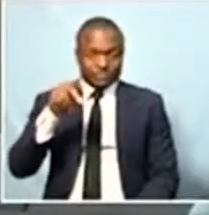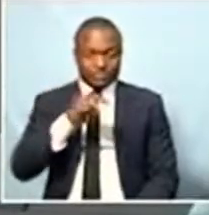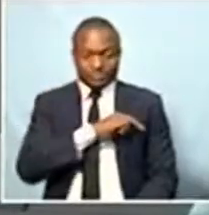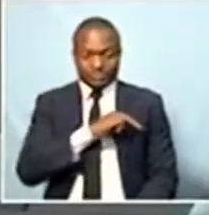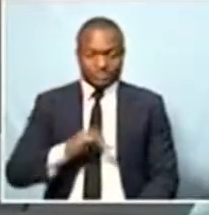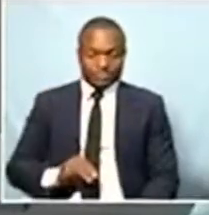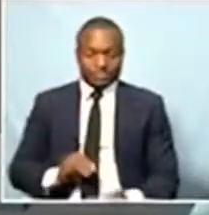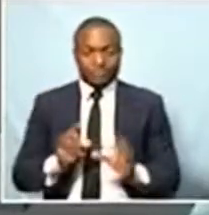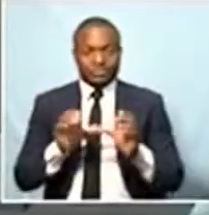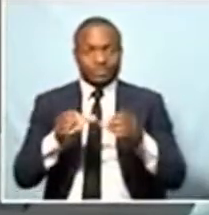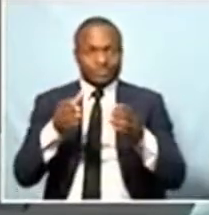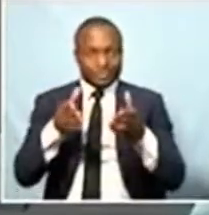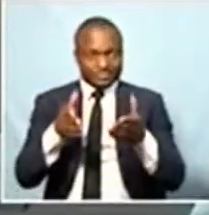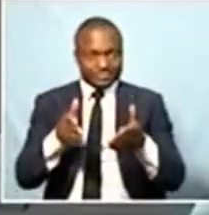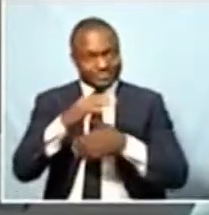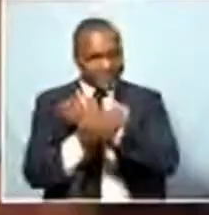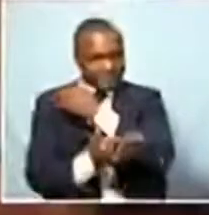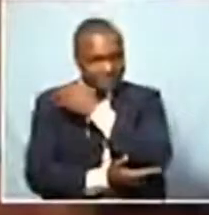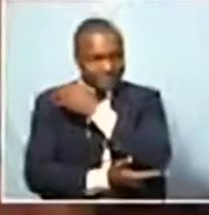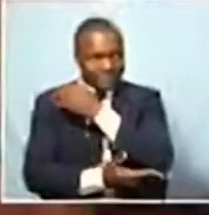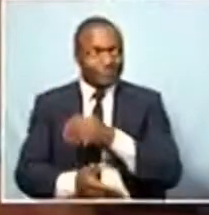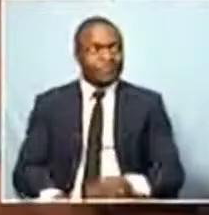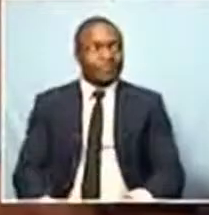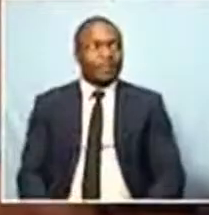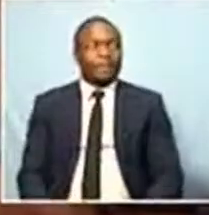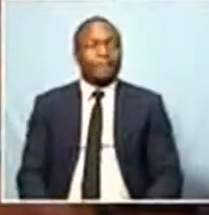committee. You're most welcome.